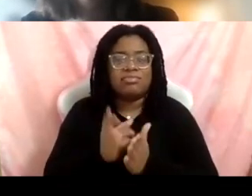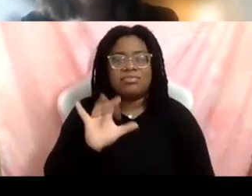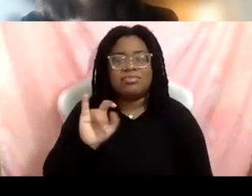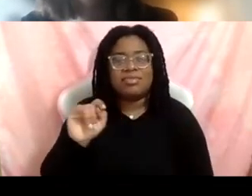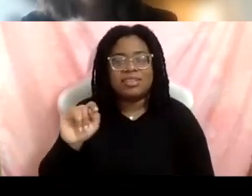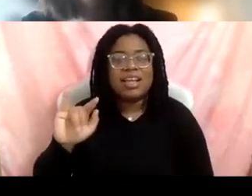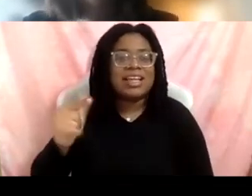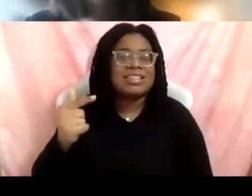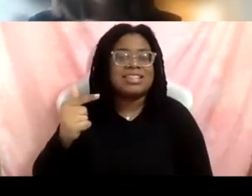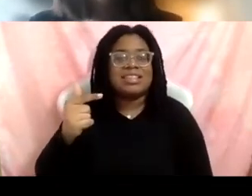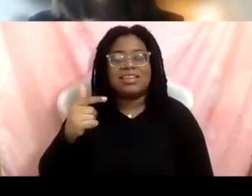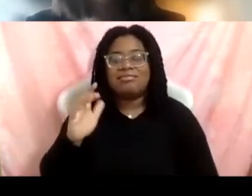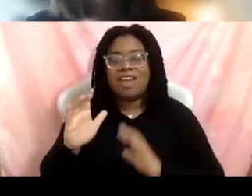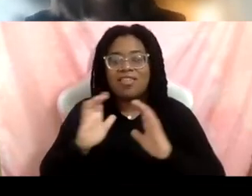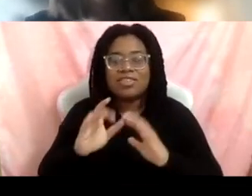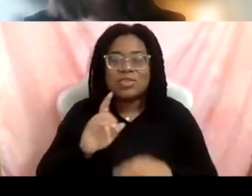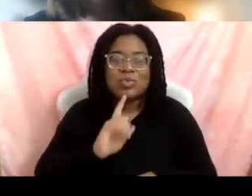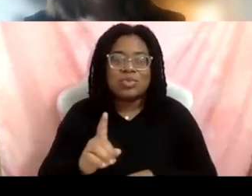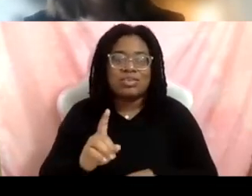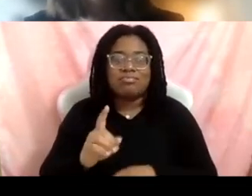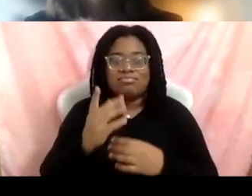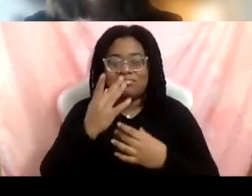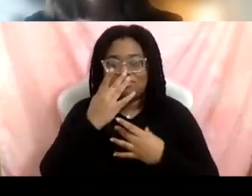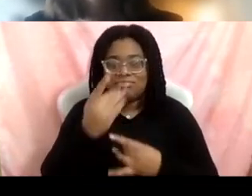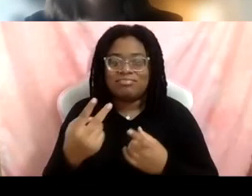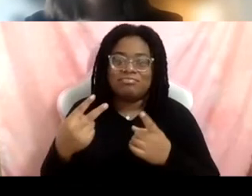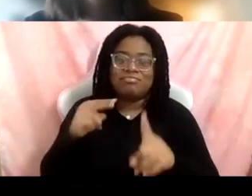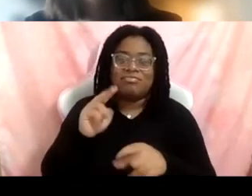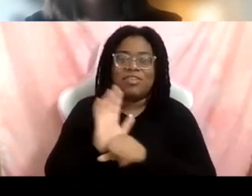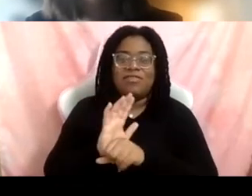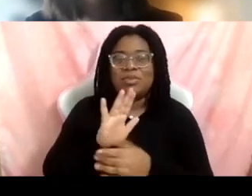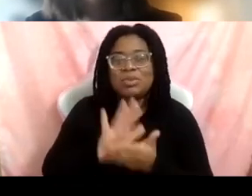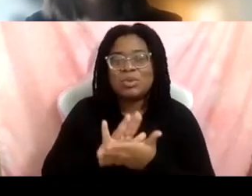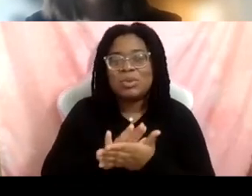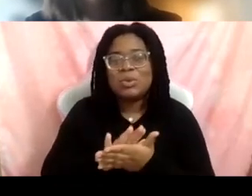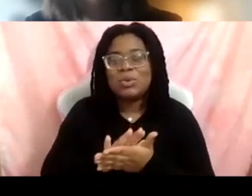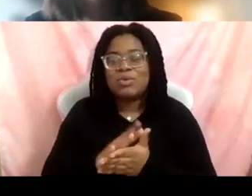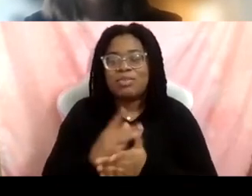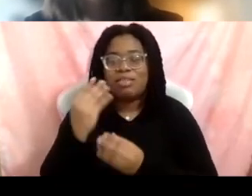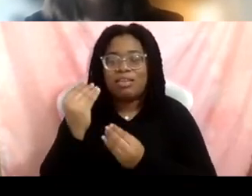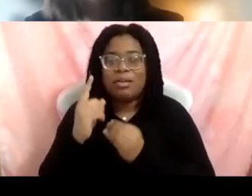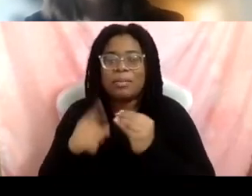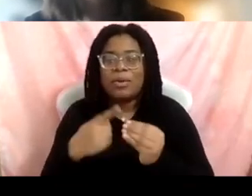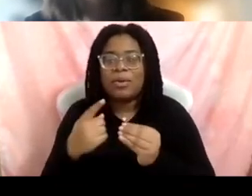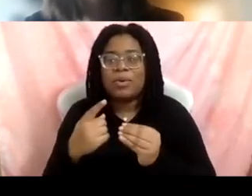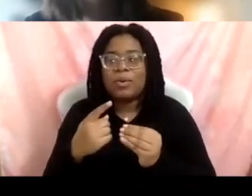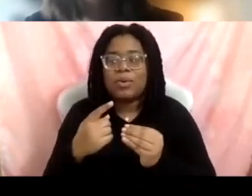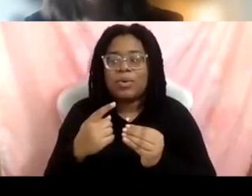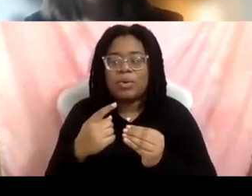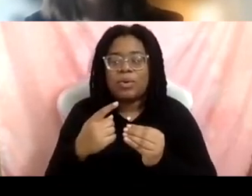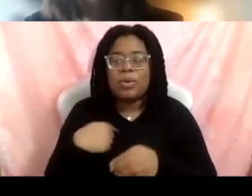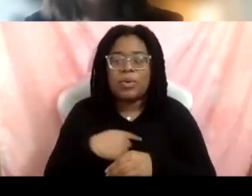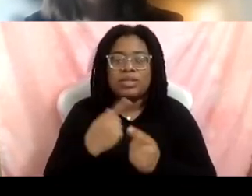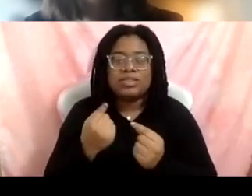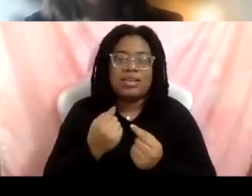of conversation, which is, I think, interesting from a film school perspective as well, because kind of thinking about like, you know, we did a lot of